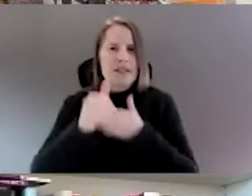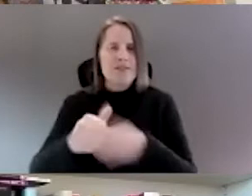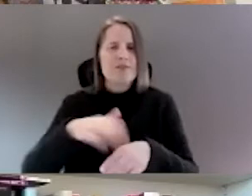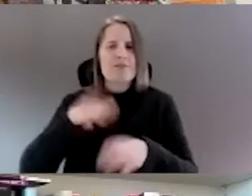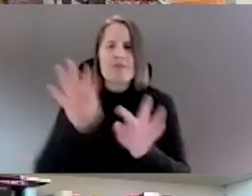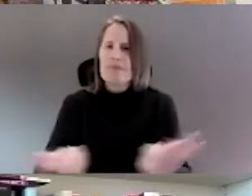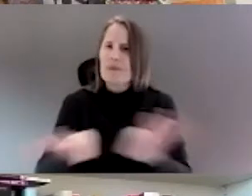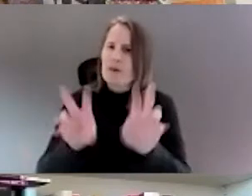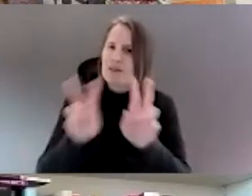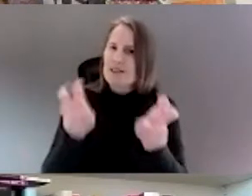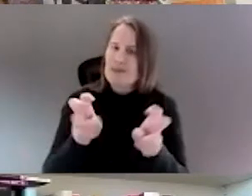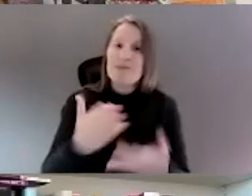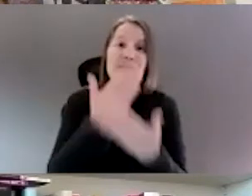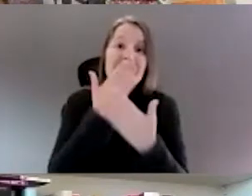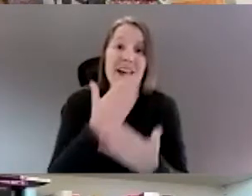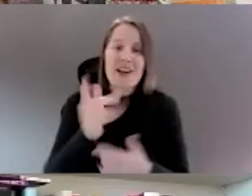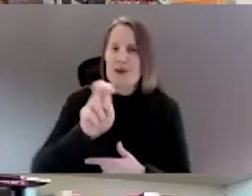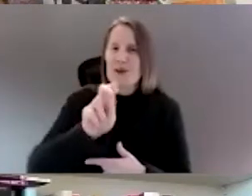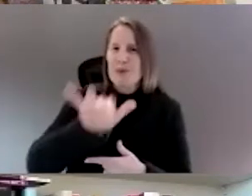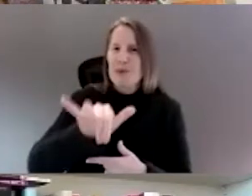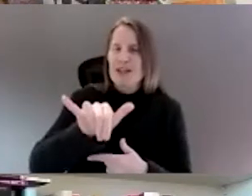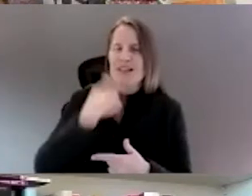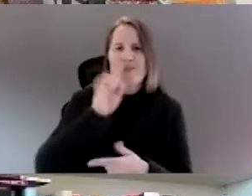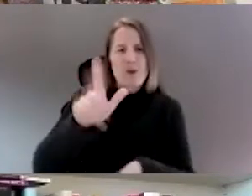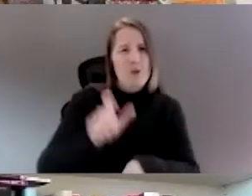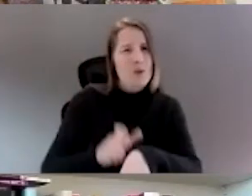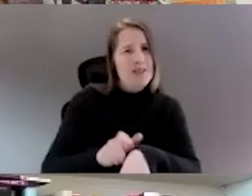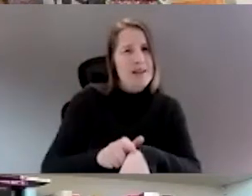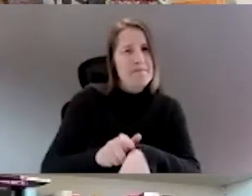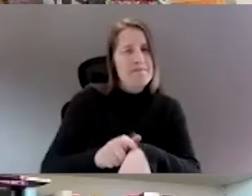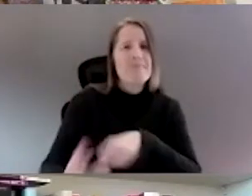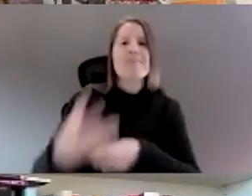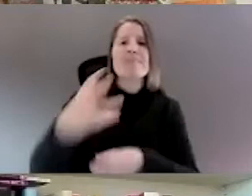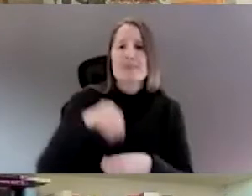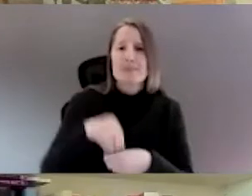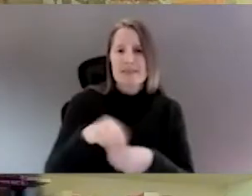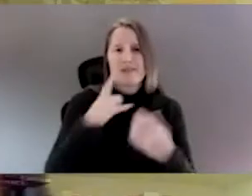you, Brittany, for your time and participation in today's plenary.